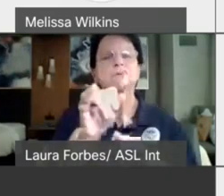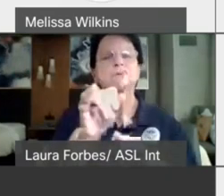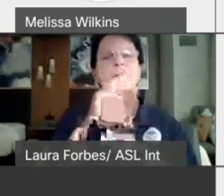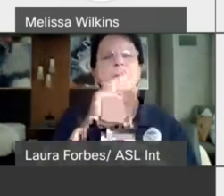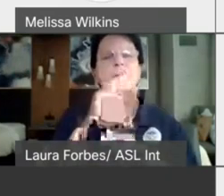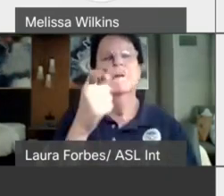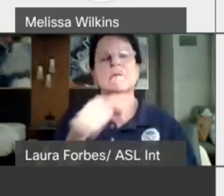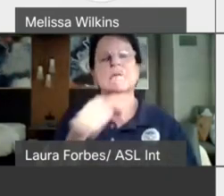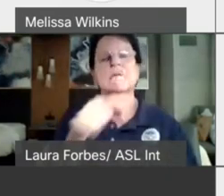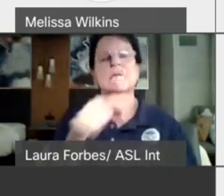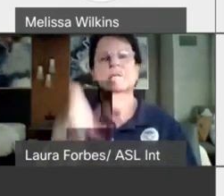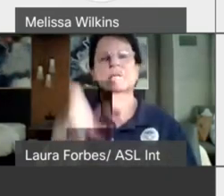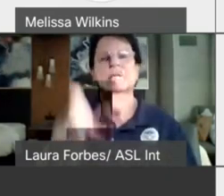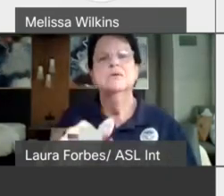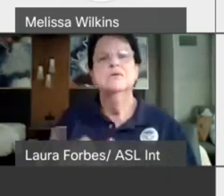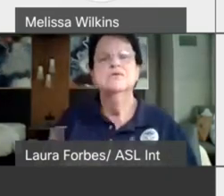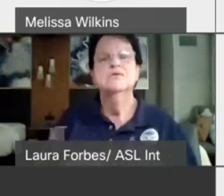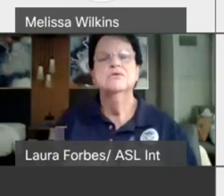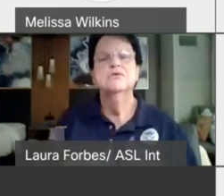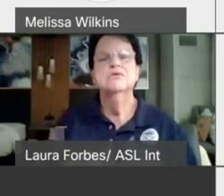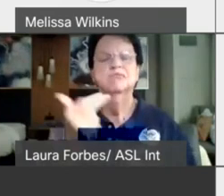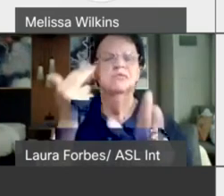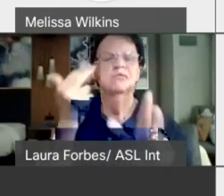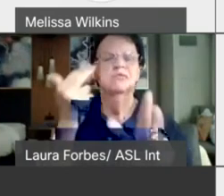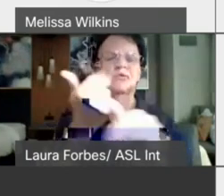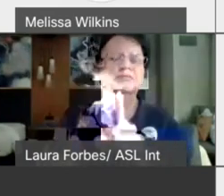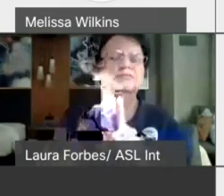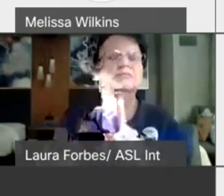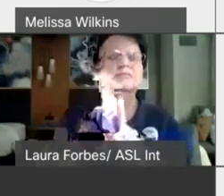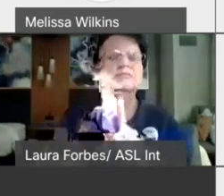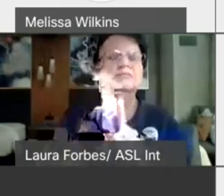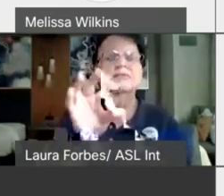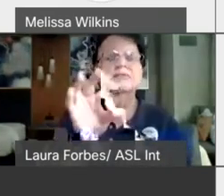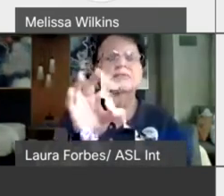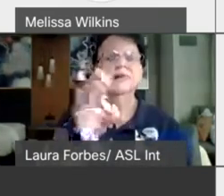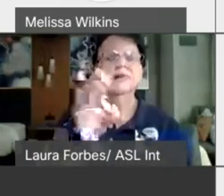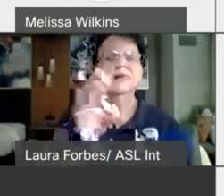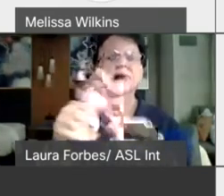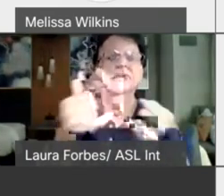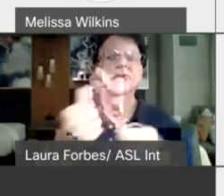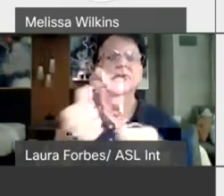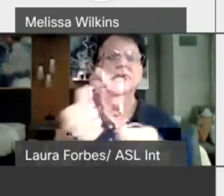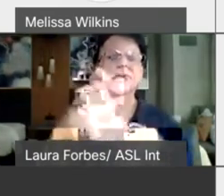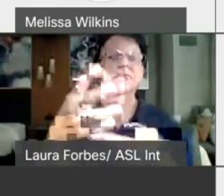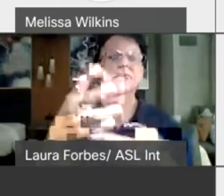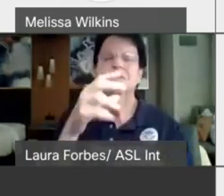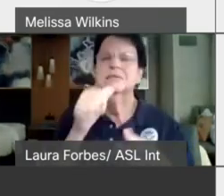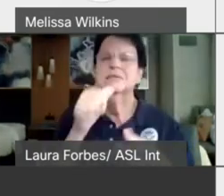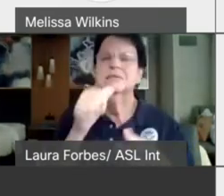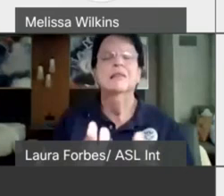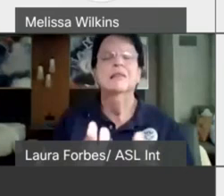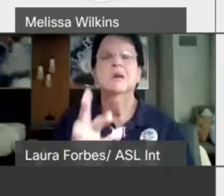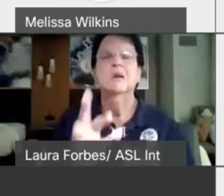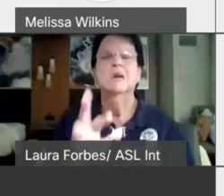are necessary to survive after a hurricane? The FEMA online app does not allow this reimbursement if a